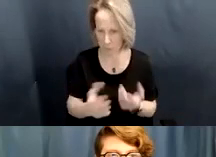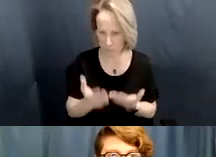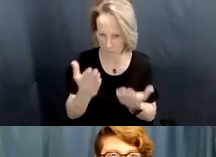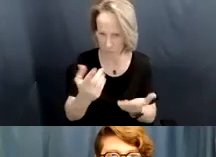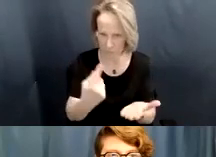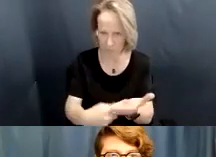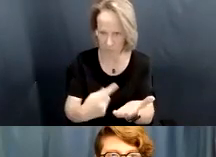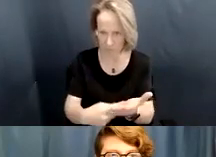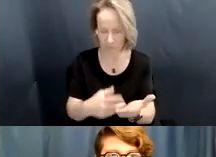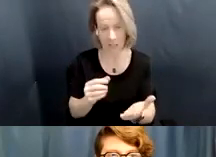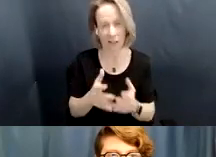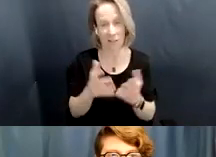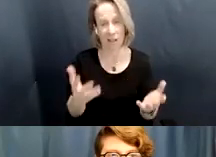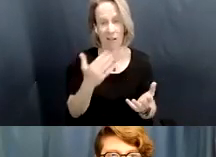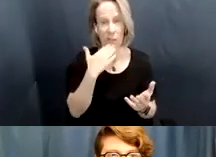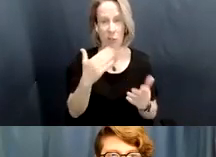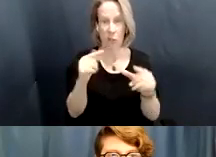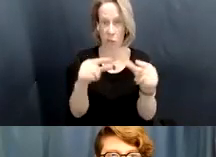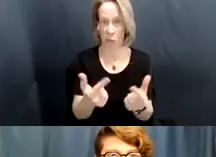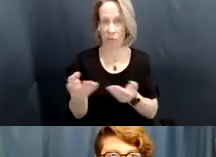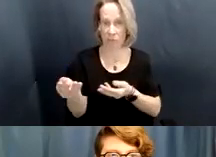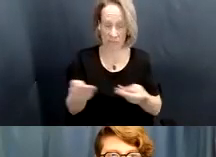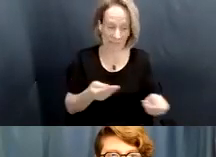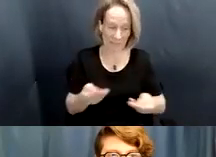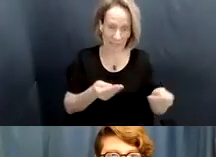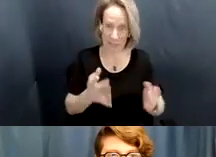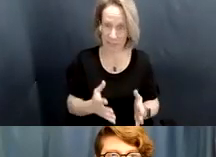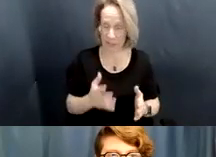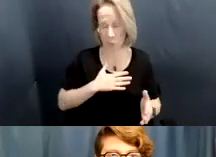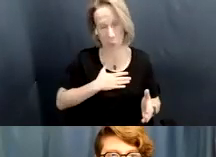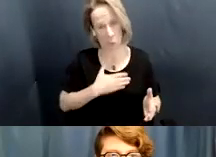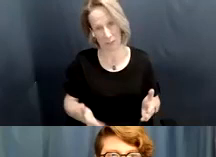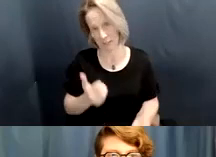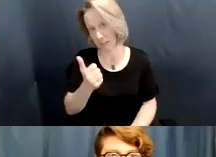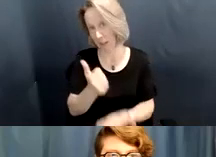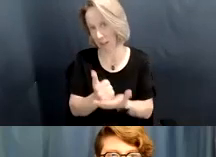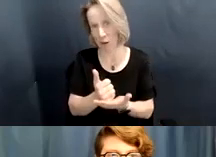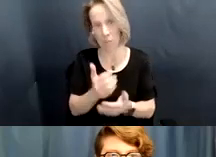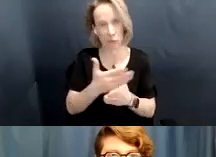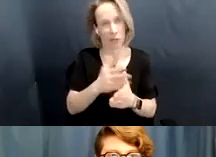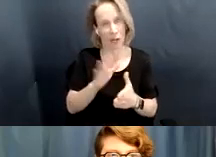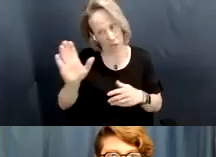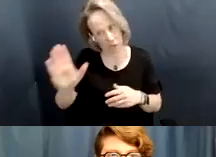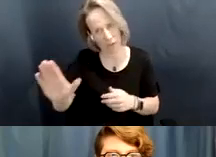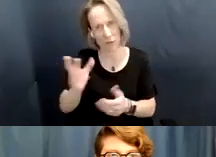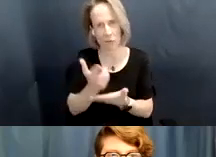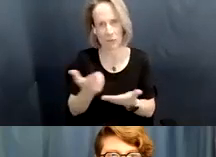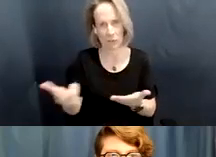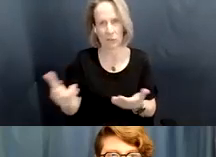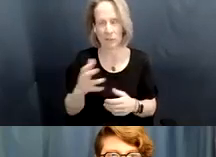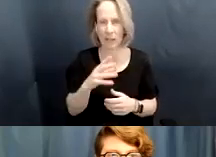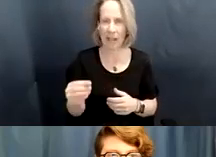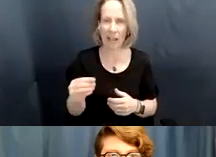facilitators who I'm sure would be willing to help and share some of the resources that they use. And then an audience of